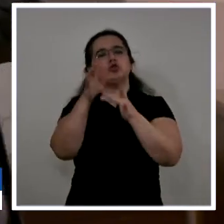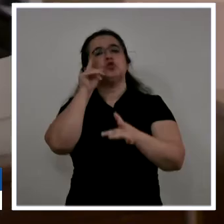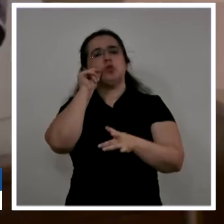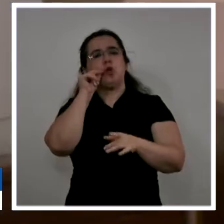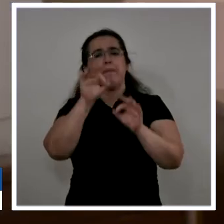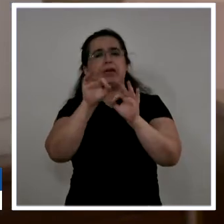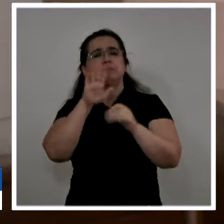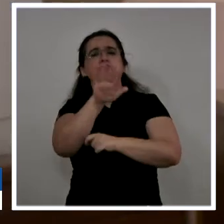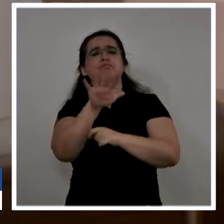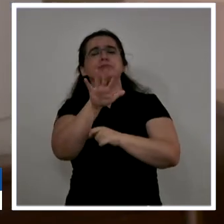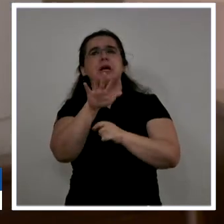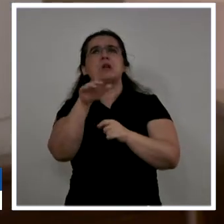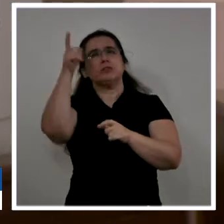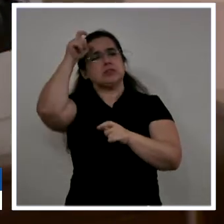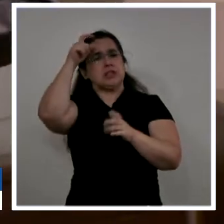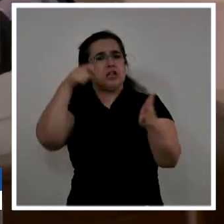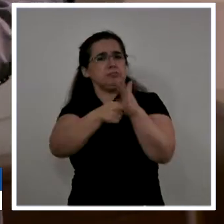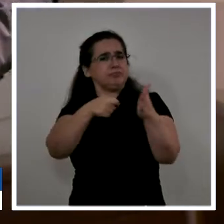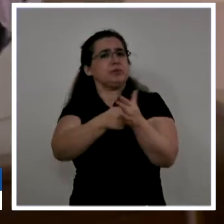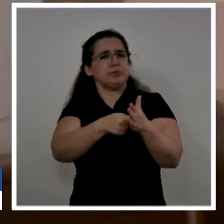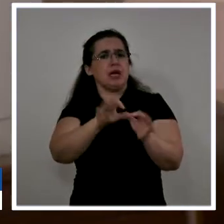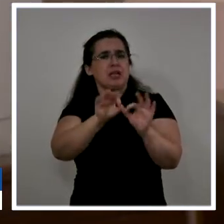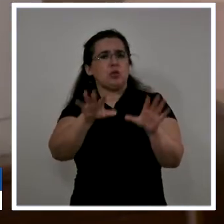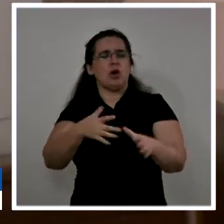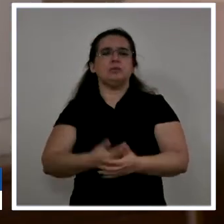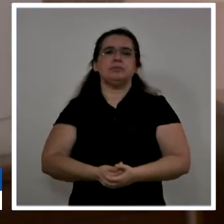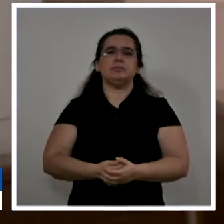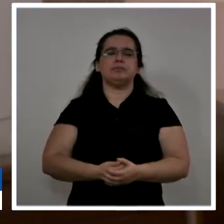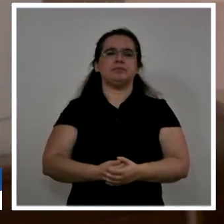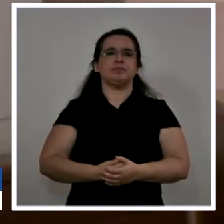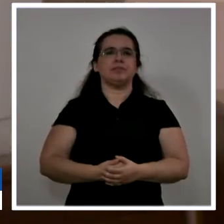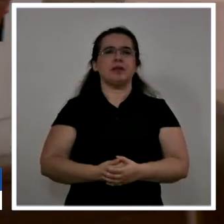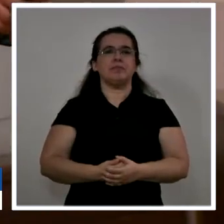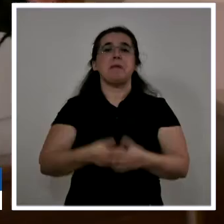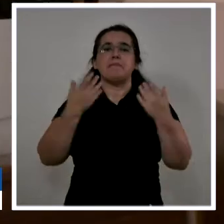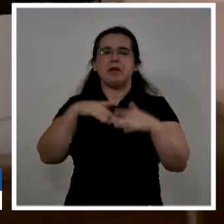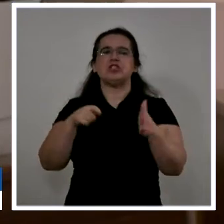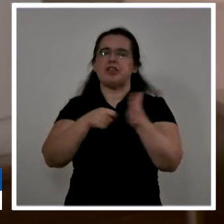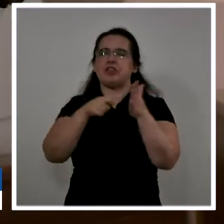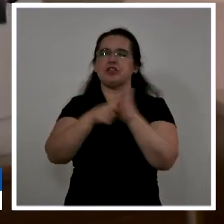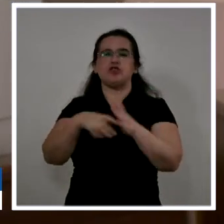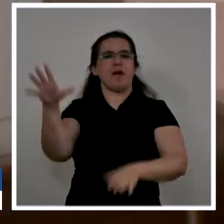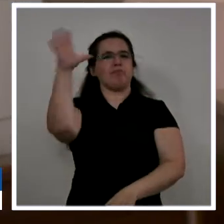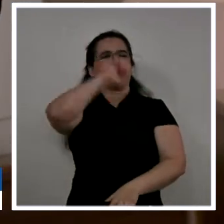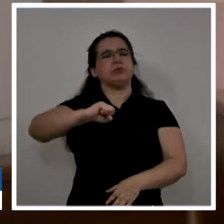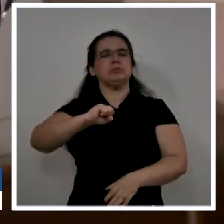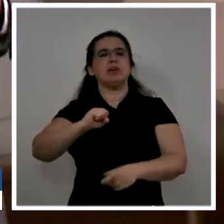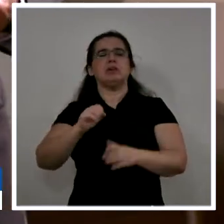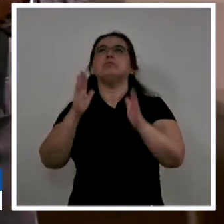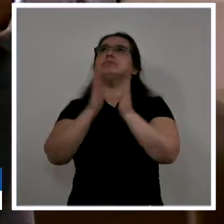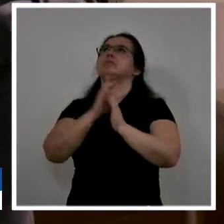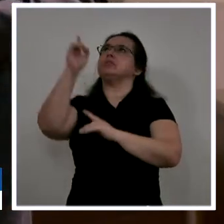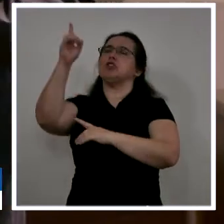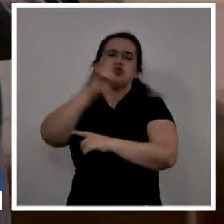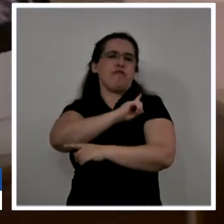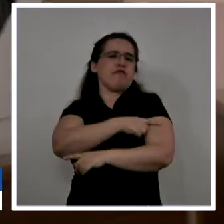And overcame in the strength given him from God. E venceu essas tentações com a força que lhe foi dada por